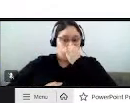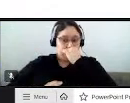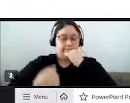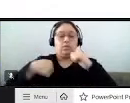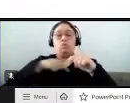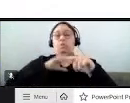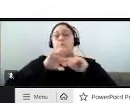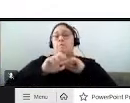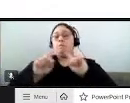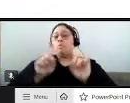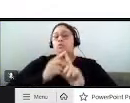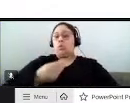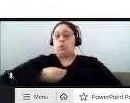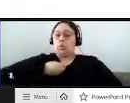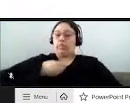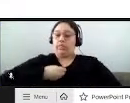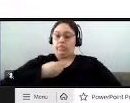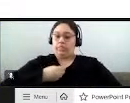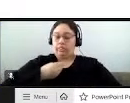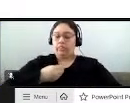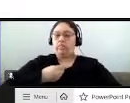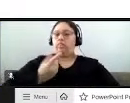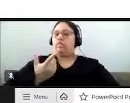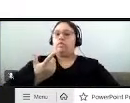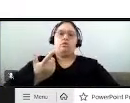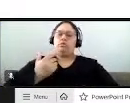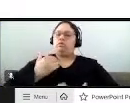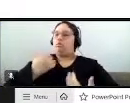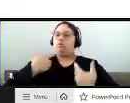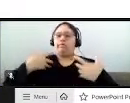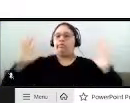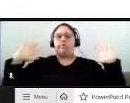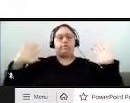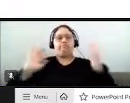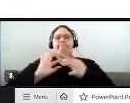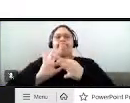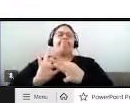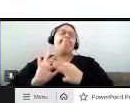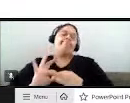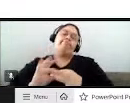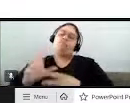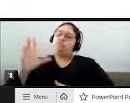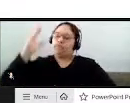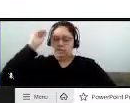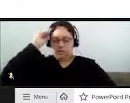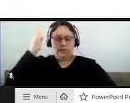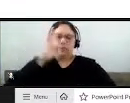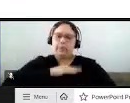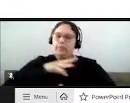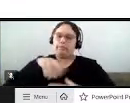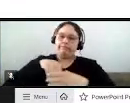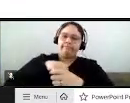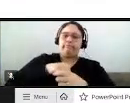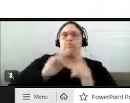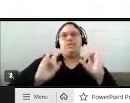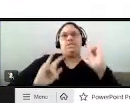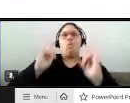the youth are completely disengaged. They're not interested in coming to a town